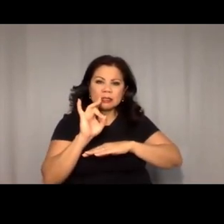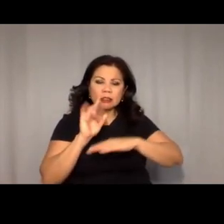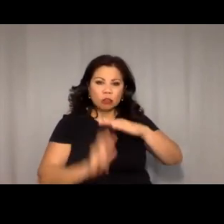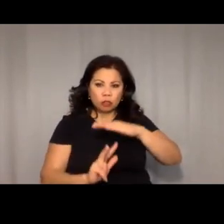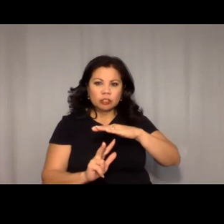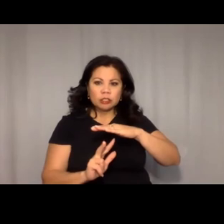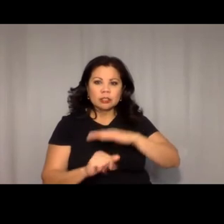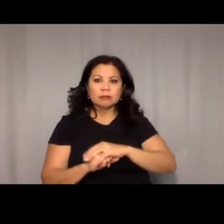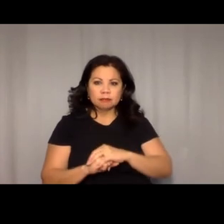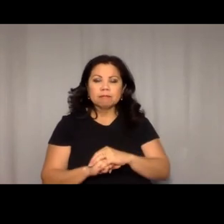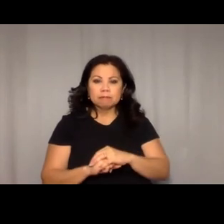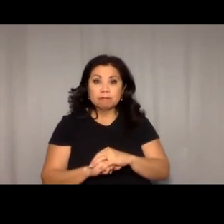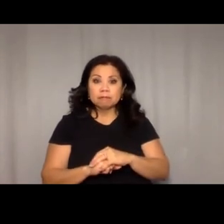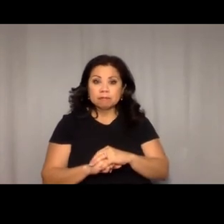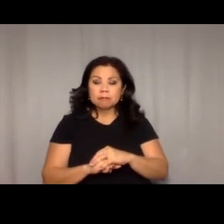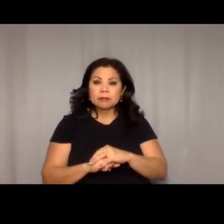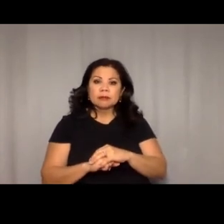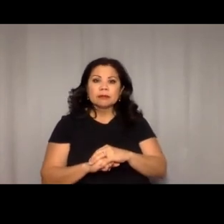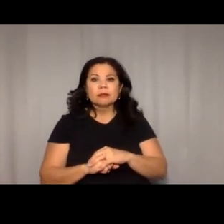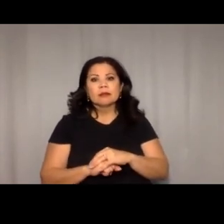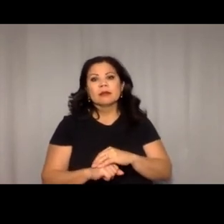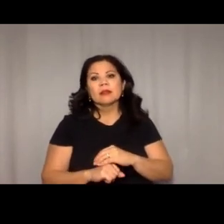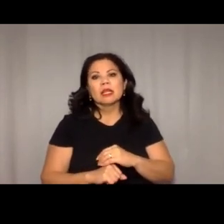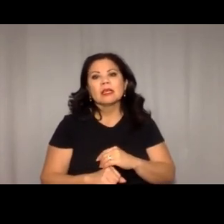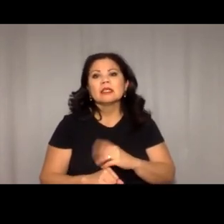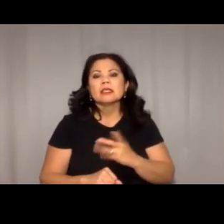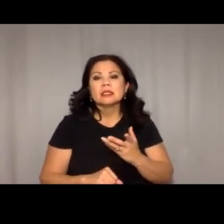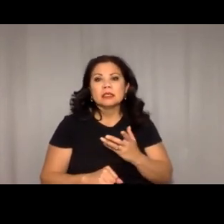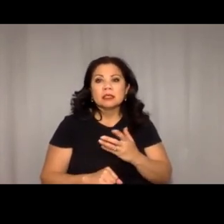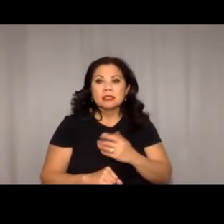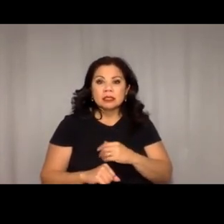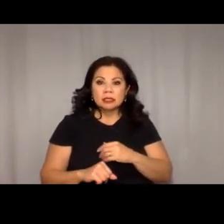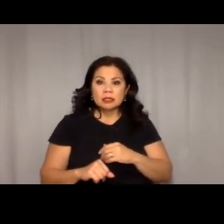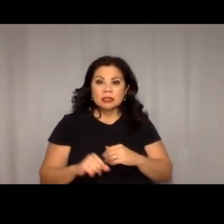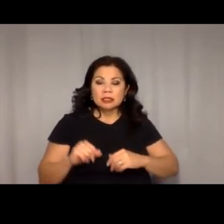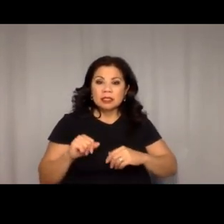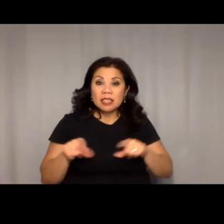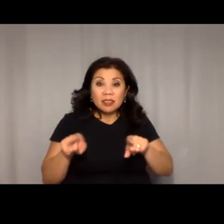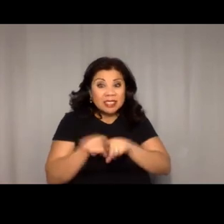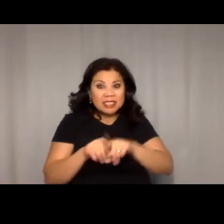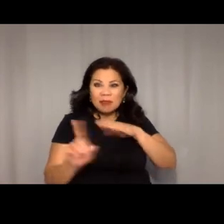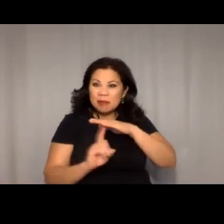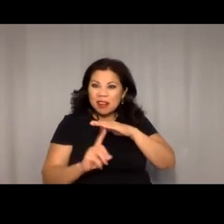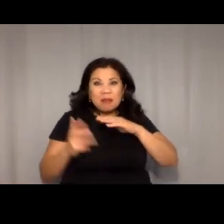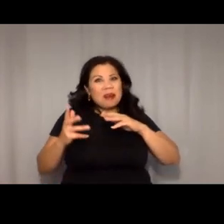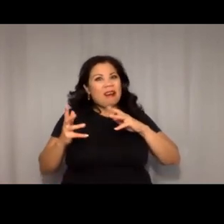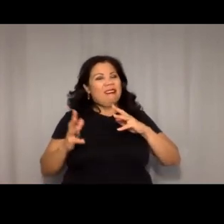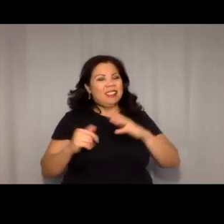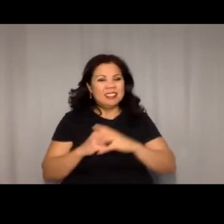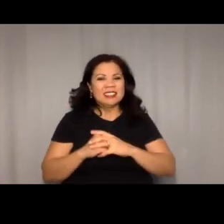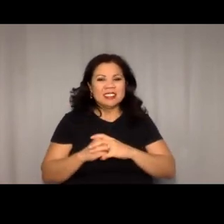over 3. Okay, and then if I look, it's already setting up to be the same denominator.